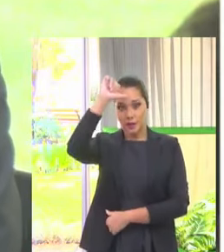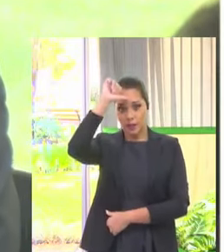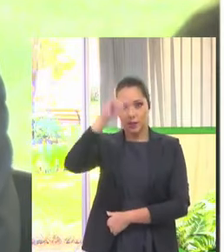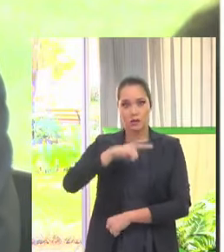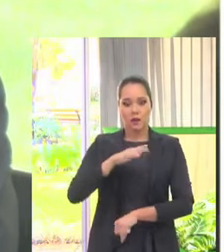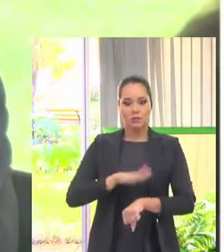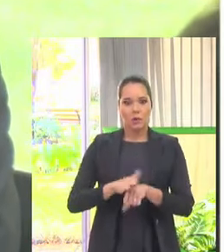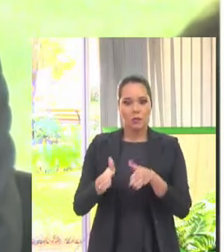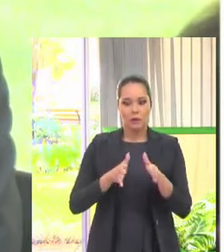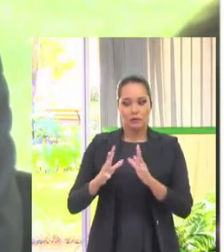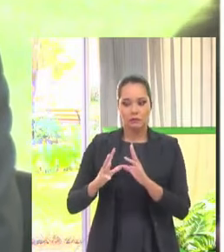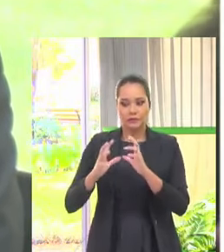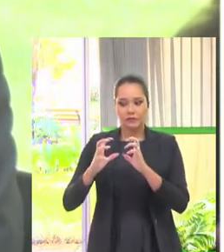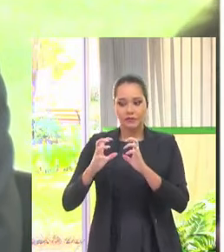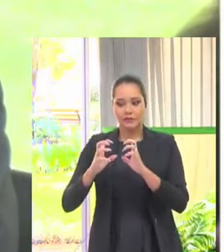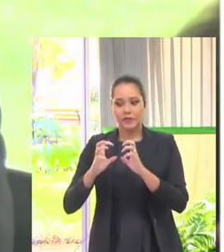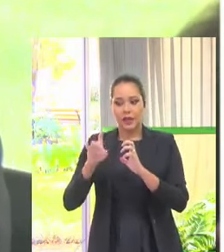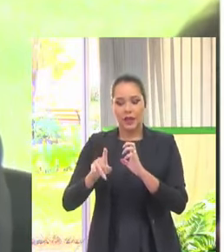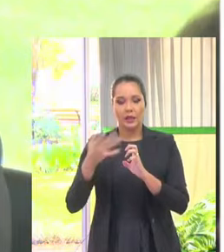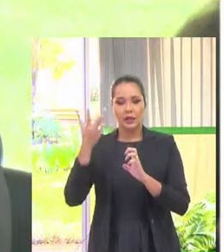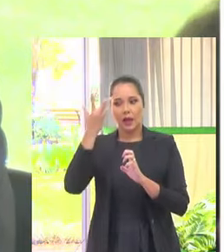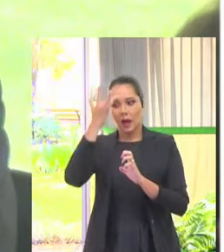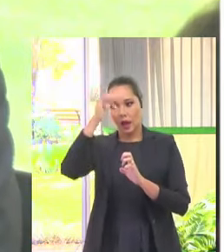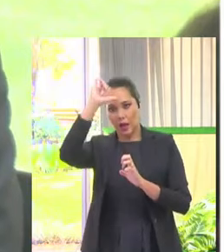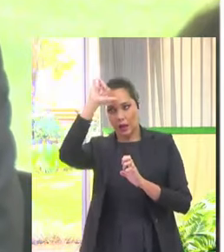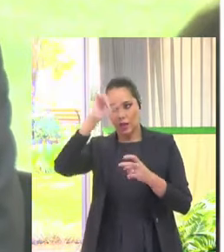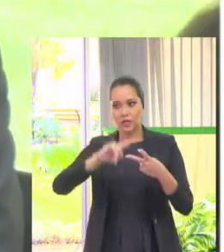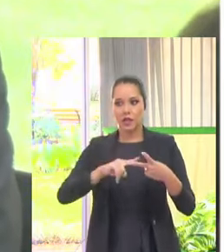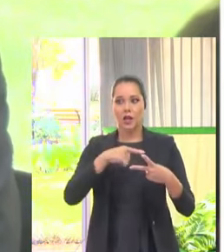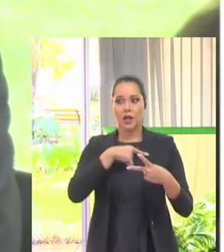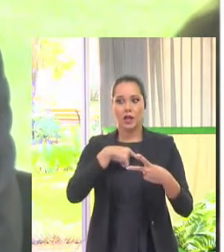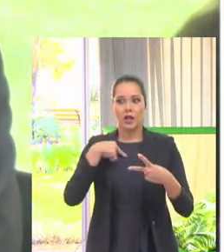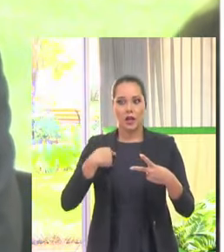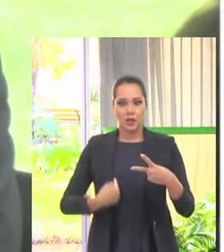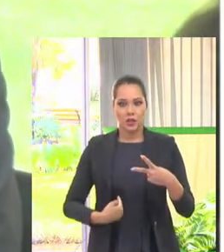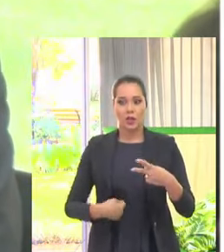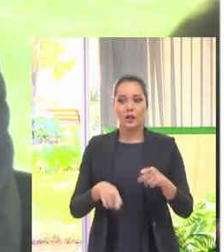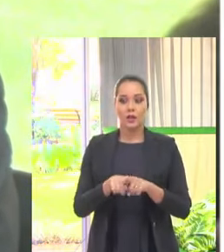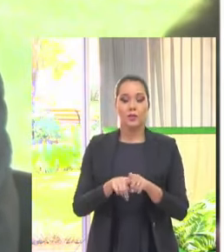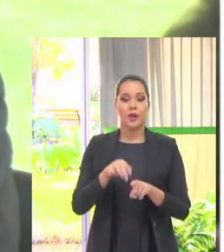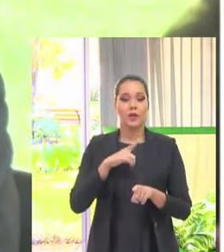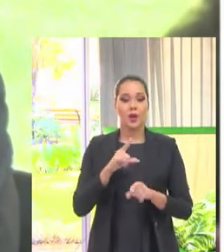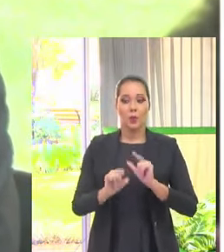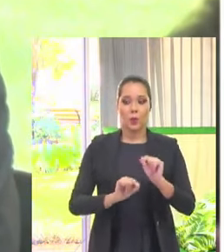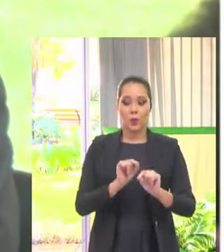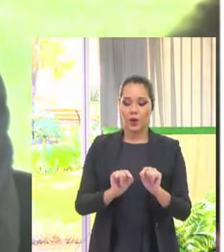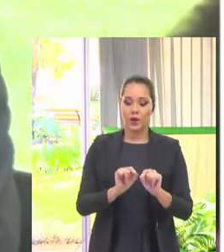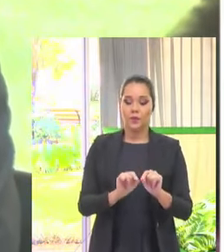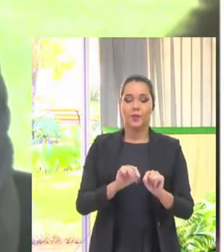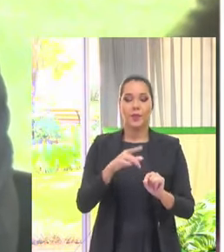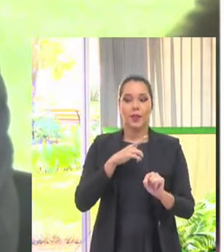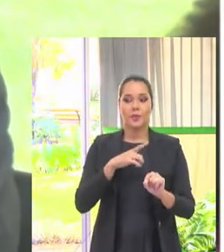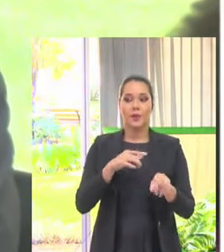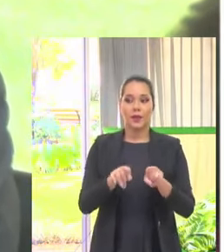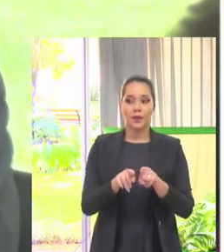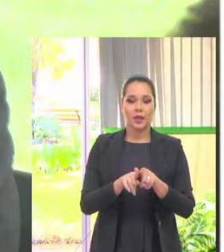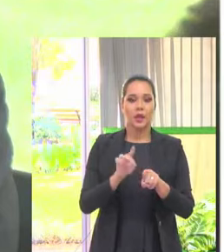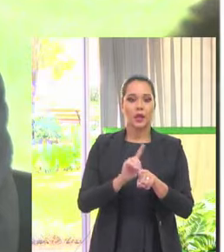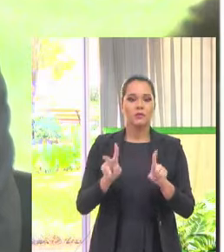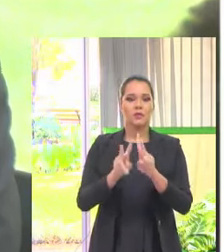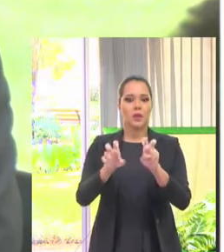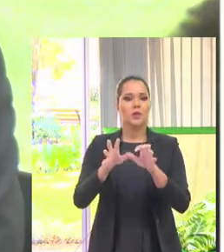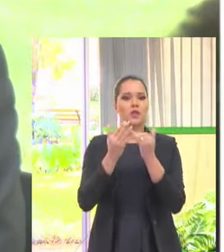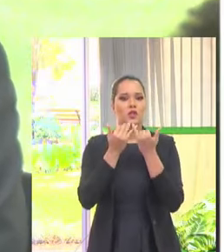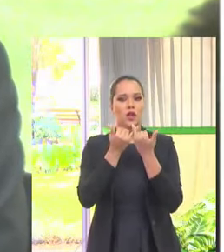China. Or geopolitical tensions. We have the fallout of the Ukraine war and energy shortages. We had a shortage of